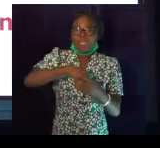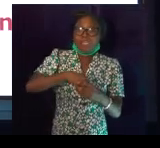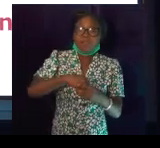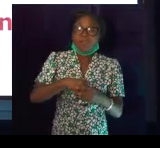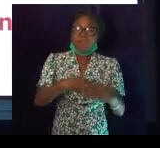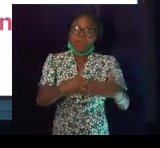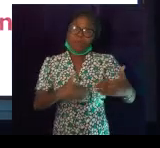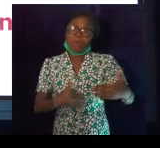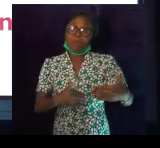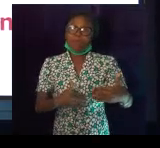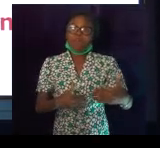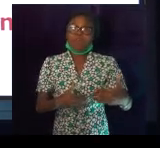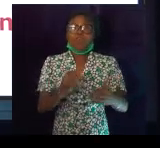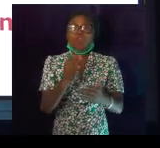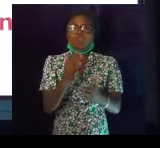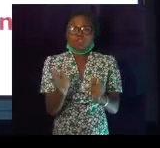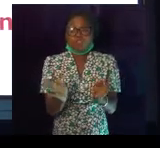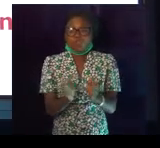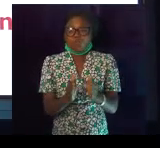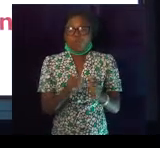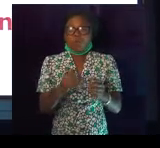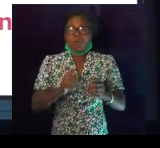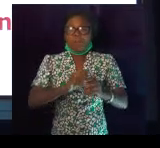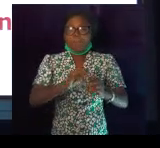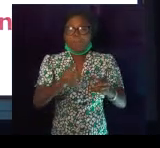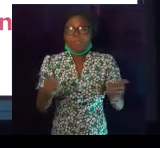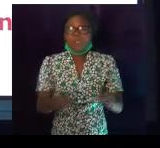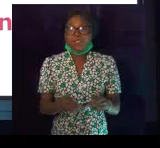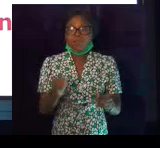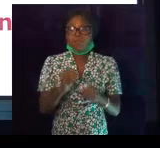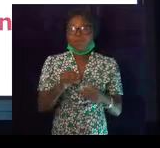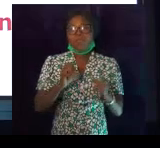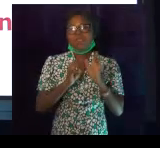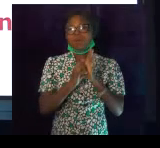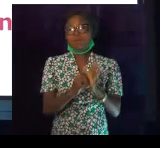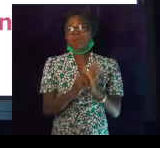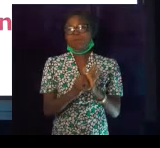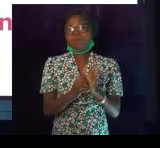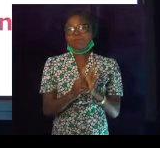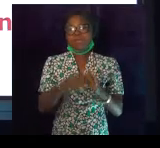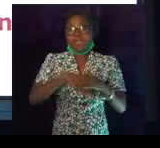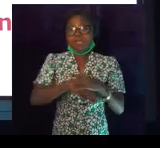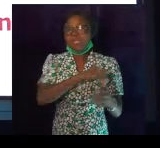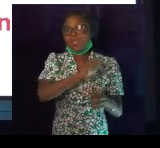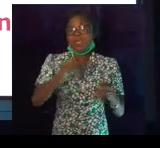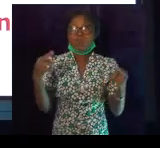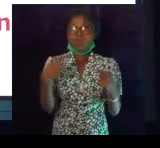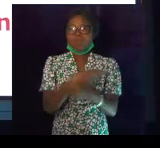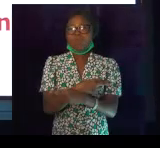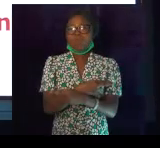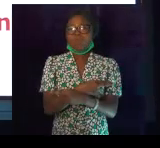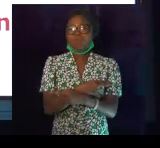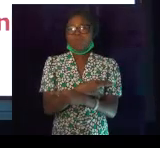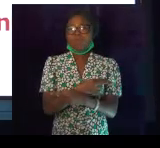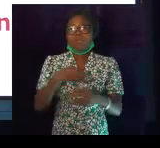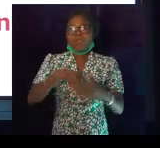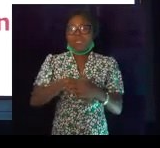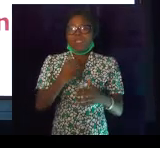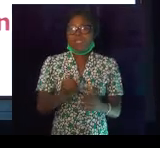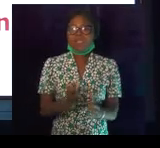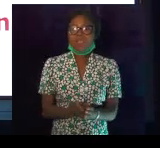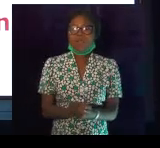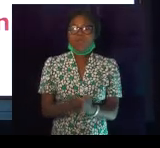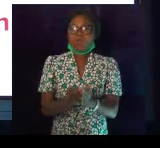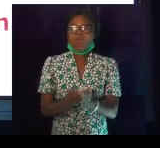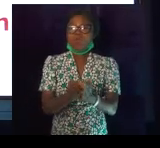word in before small places too. Example, in a room, in